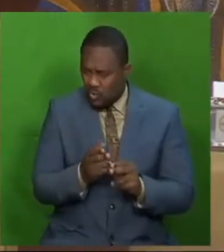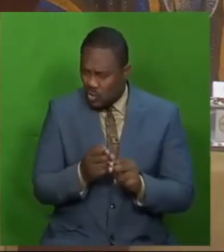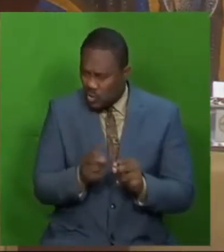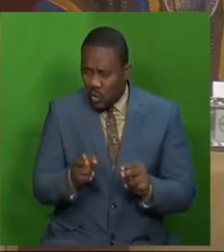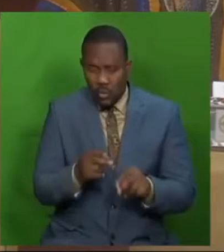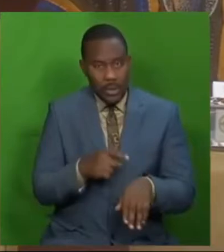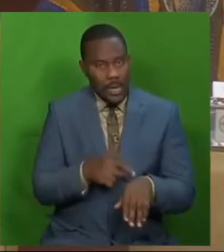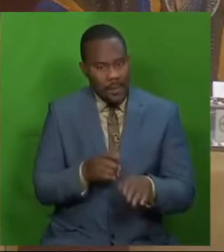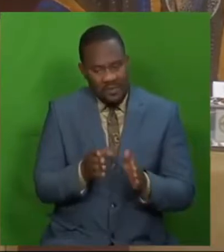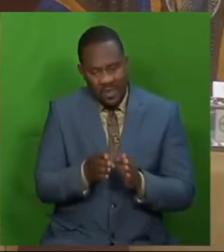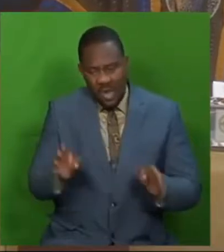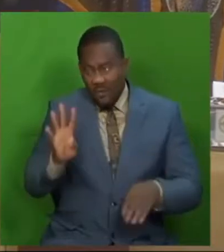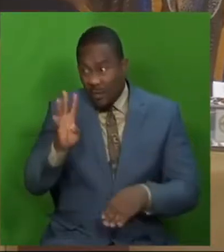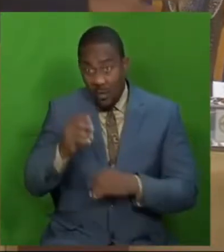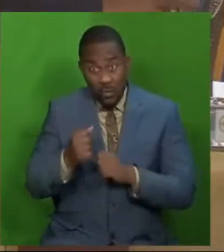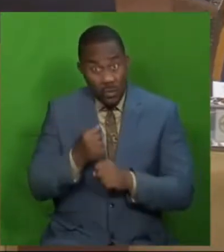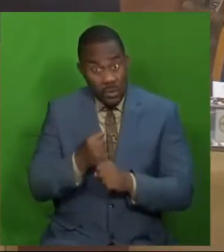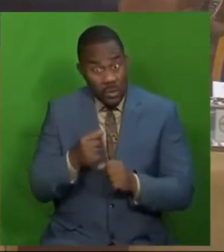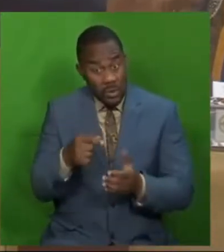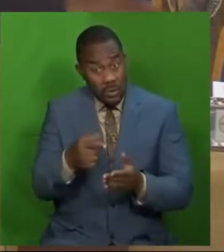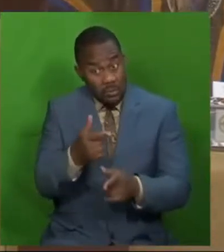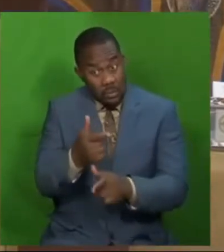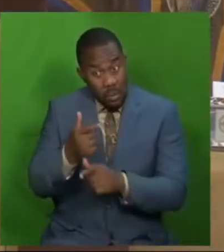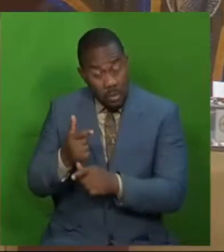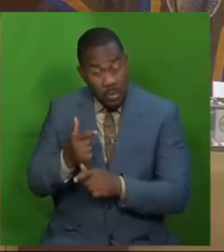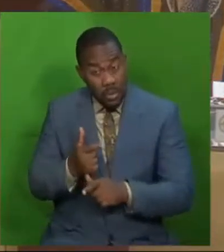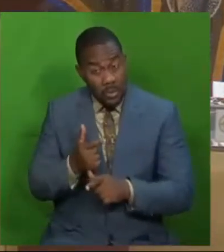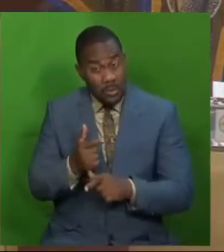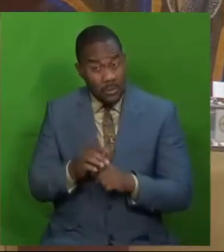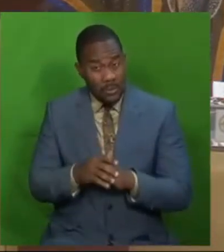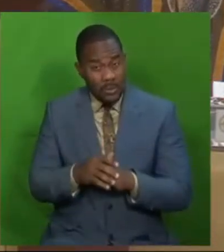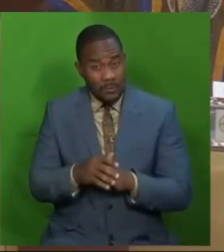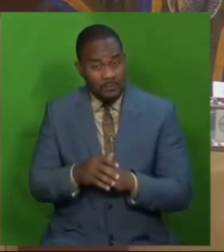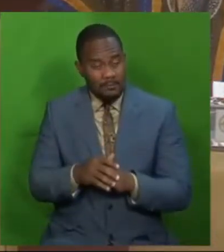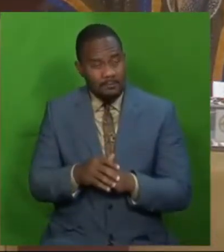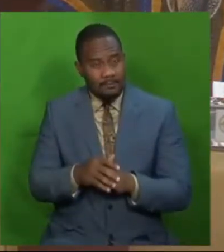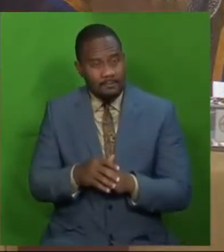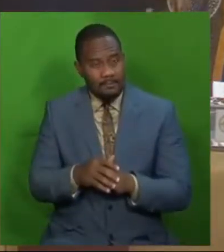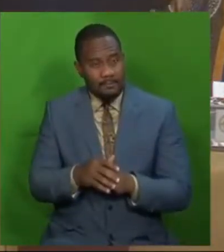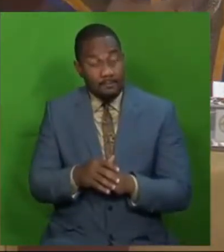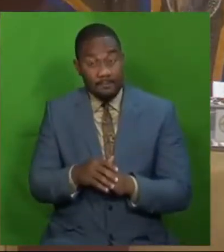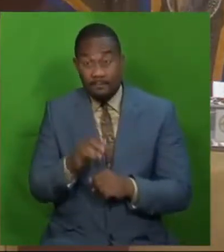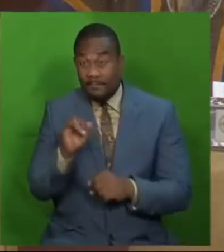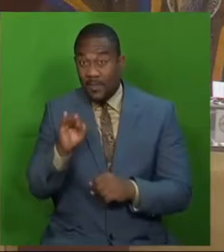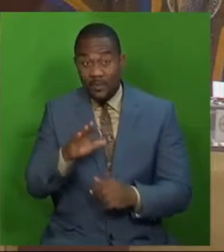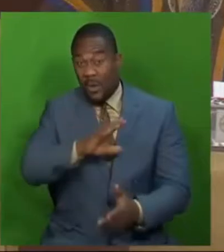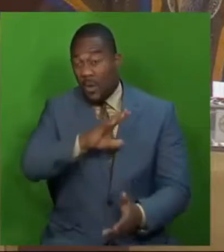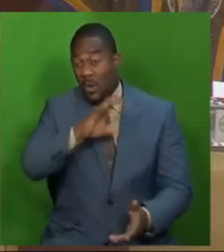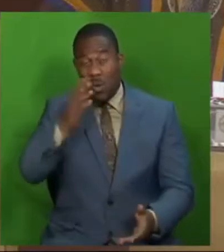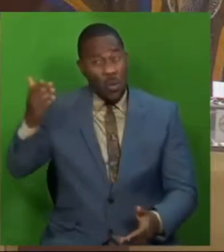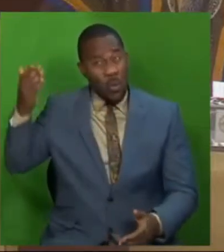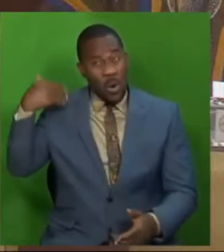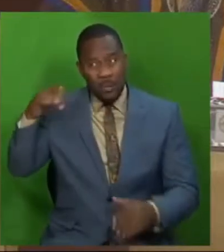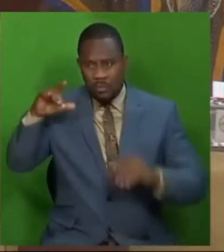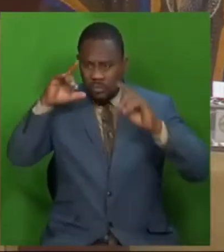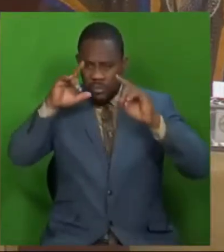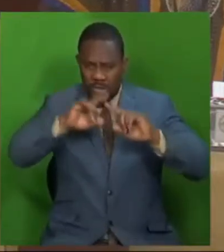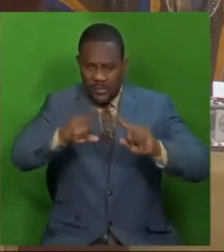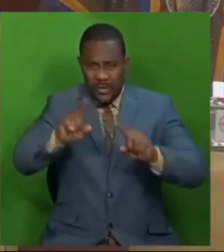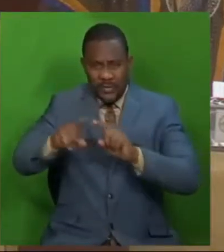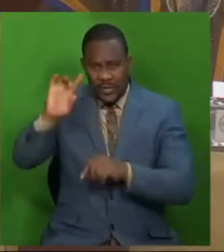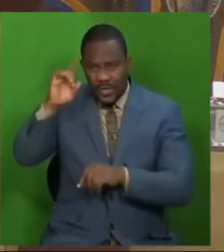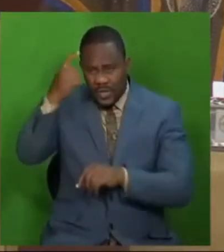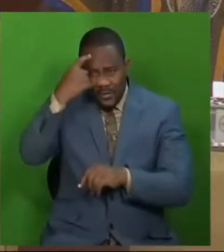Speaker, even if we are to add all the borrowings of all the governments that we have had in this nation,